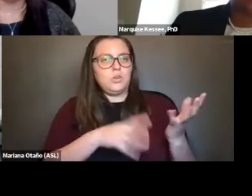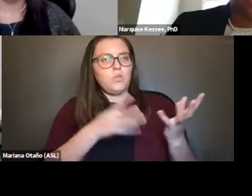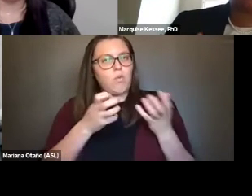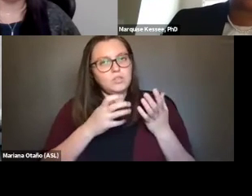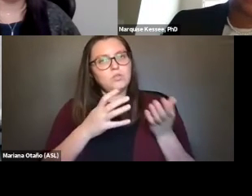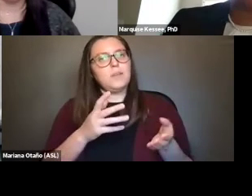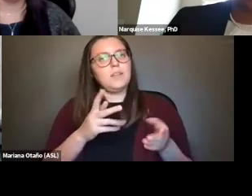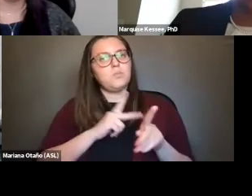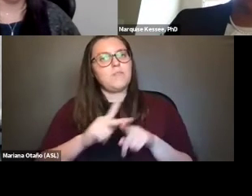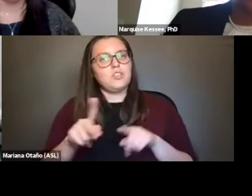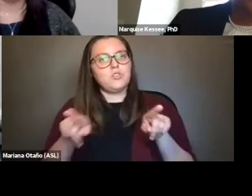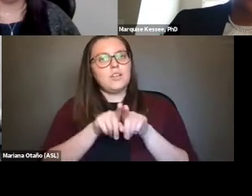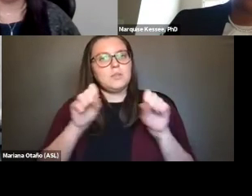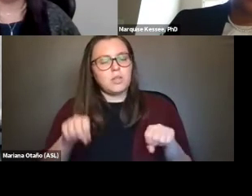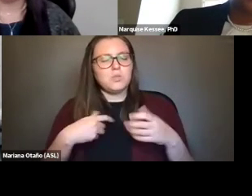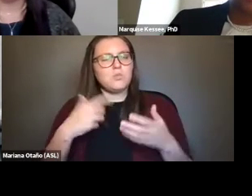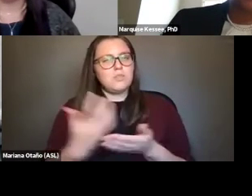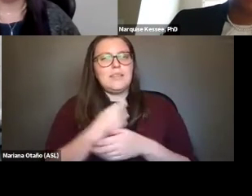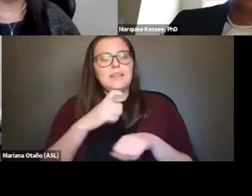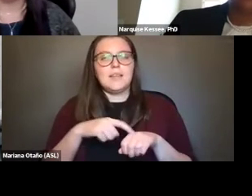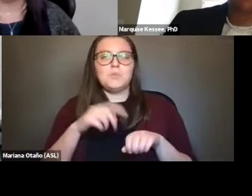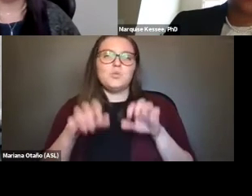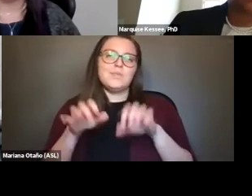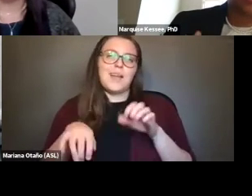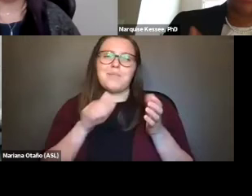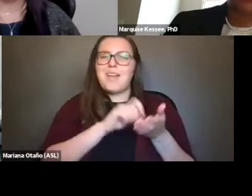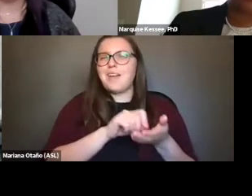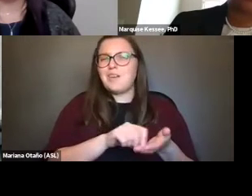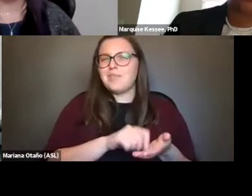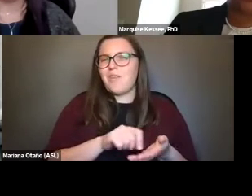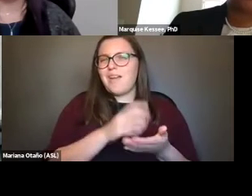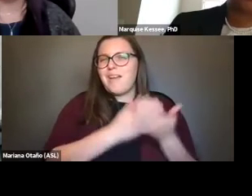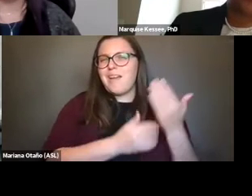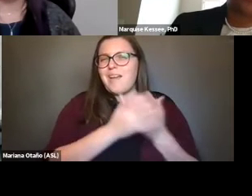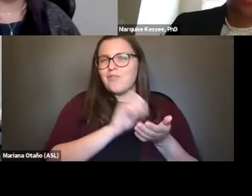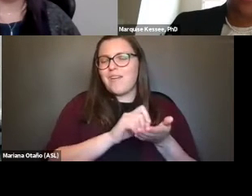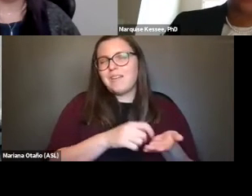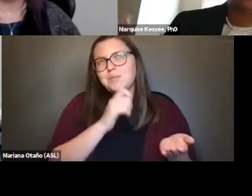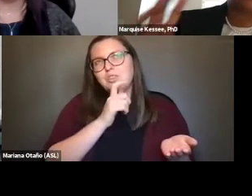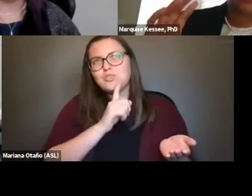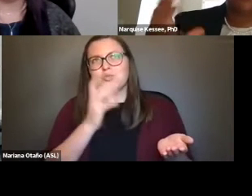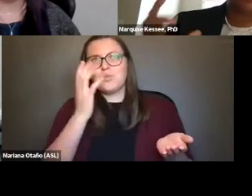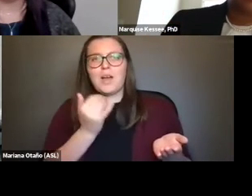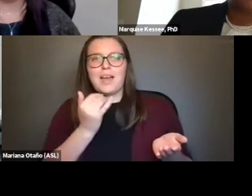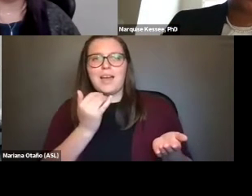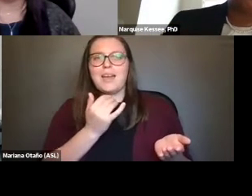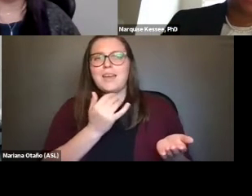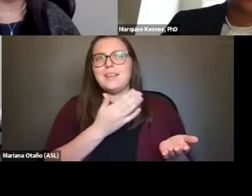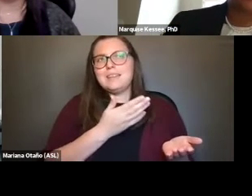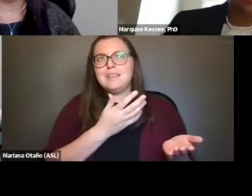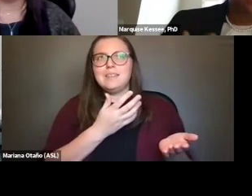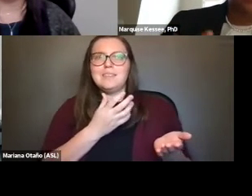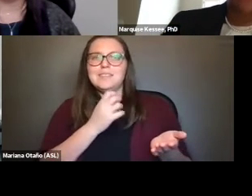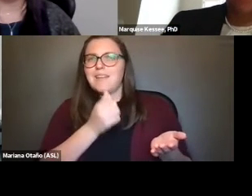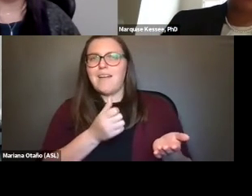take the time to type it, you know, handwriting the application. I'm not sure, you know, why that even enters our